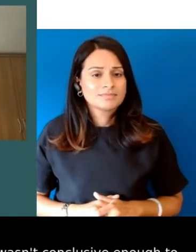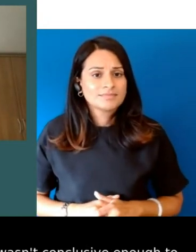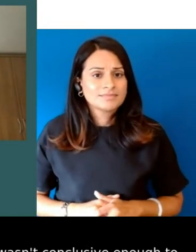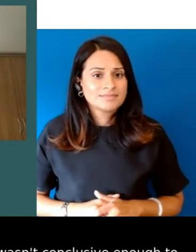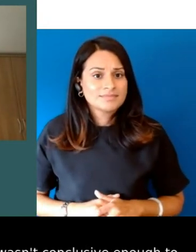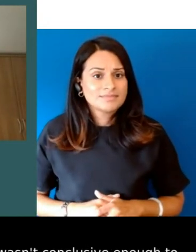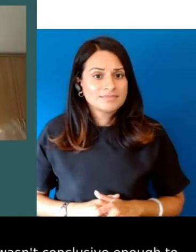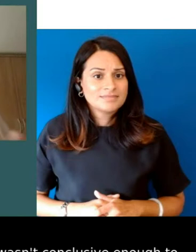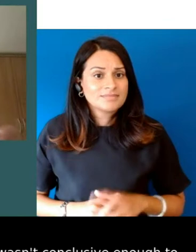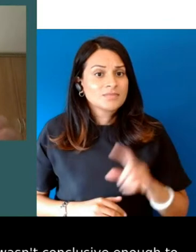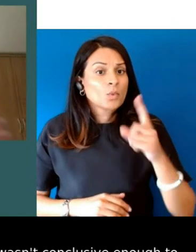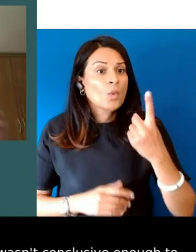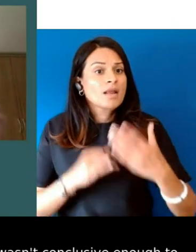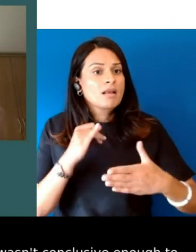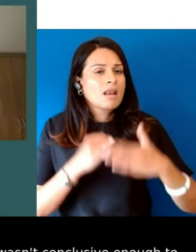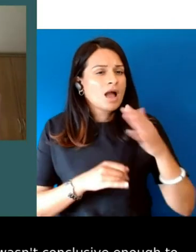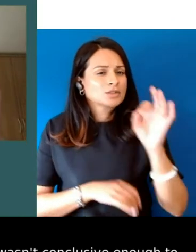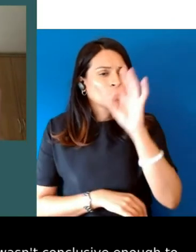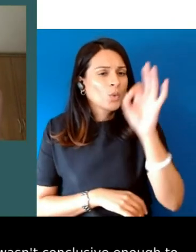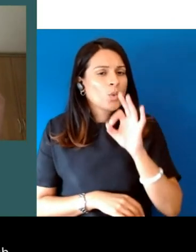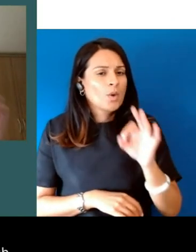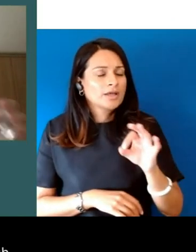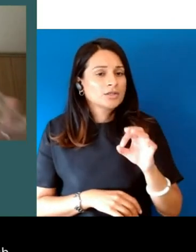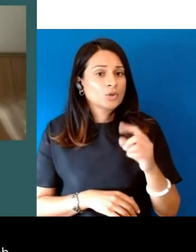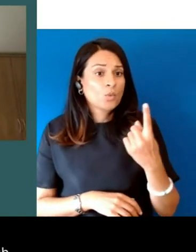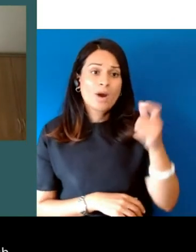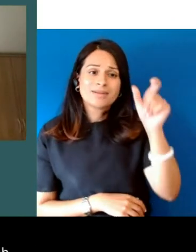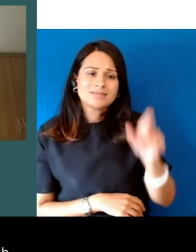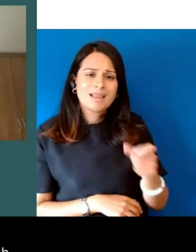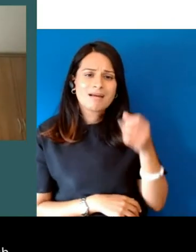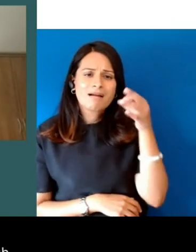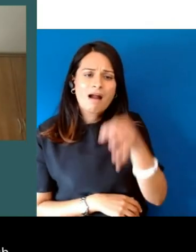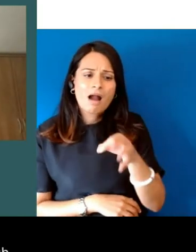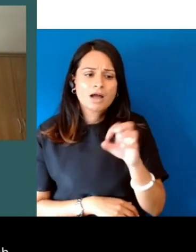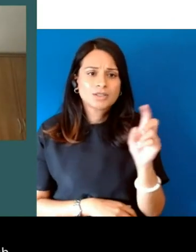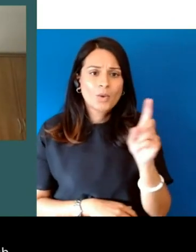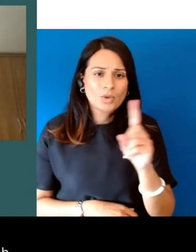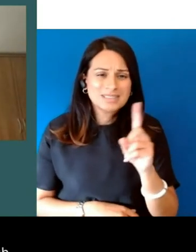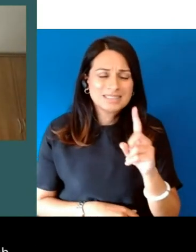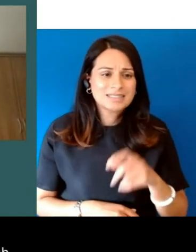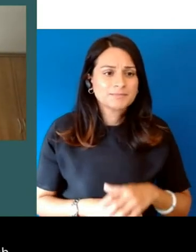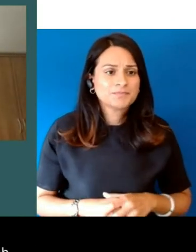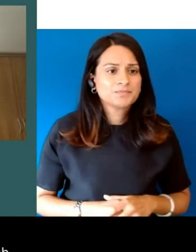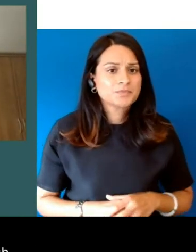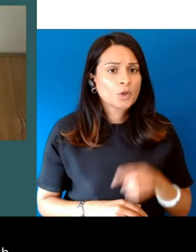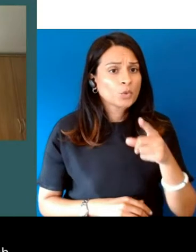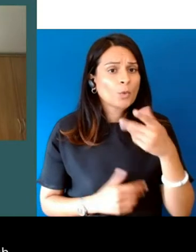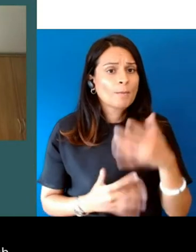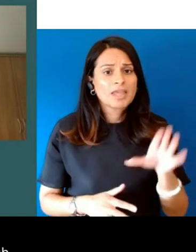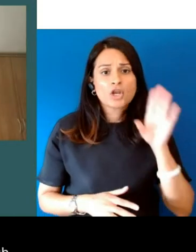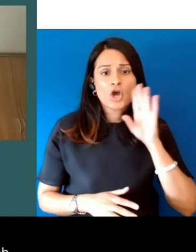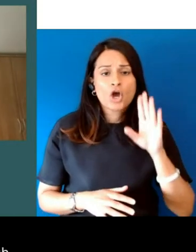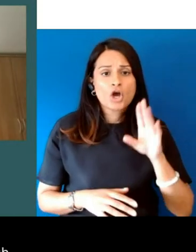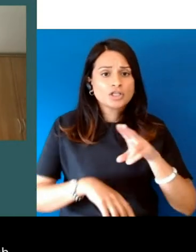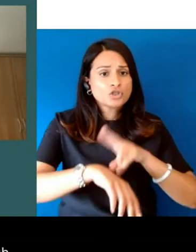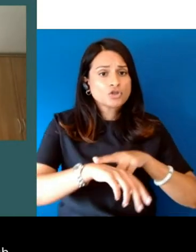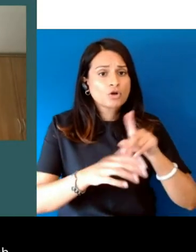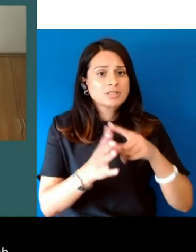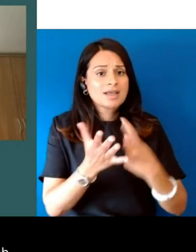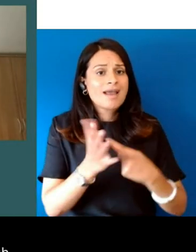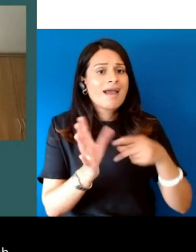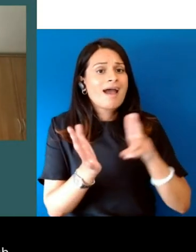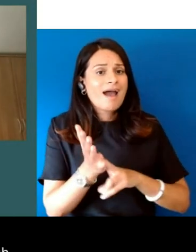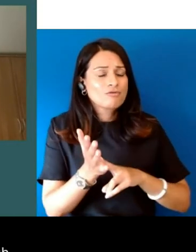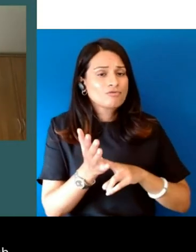last question um one of the delegates has asked if um you've ever heard of the dr aaron ecksma treatment